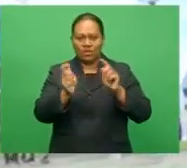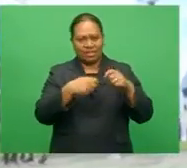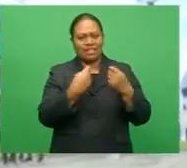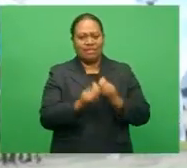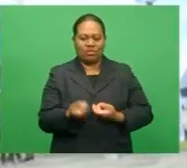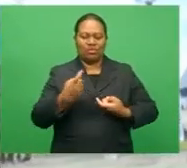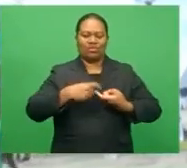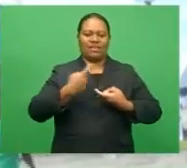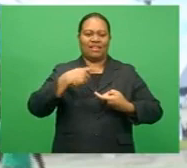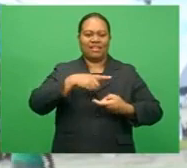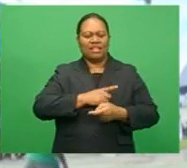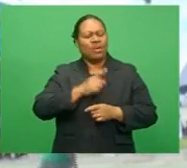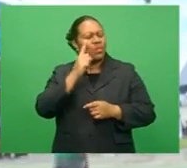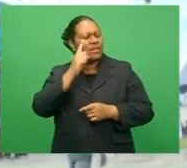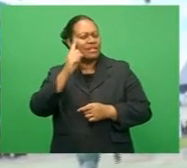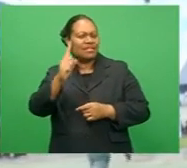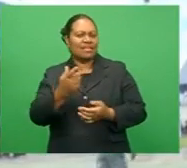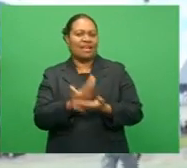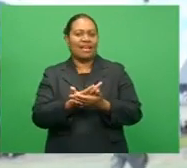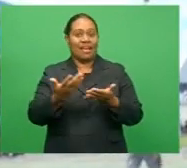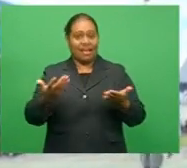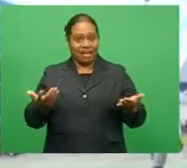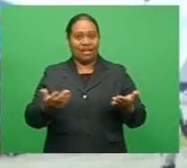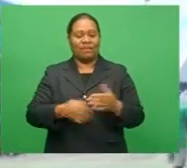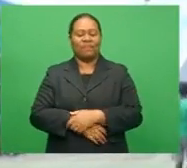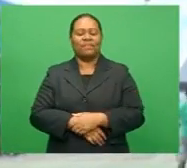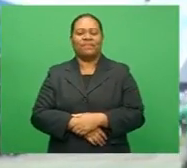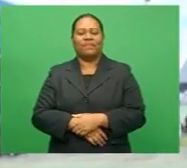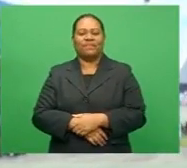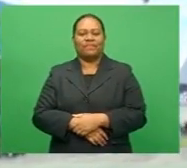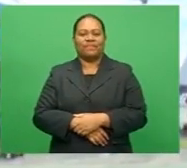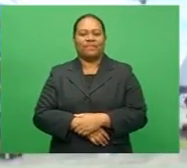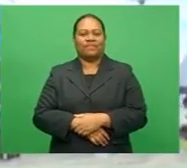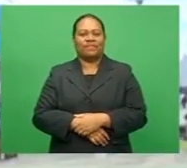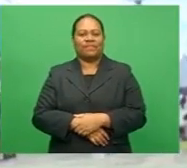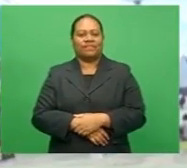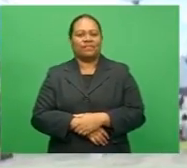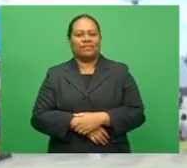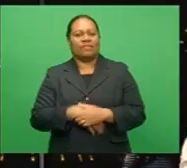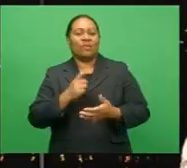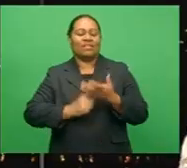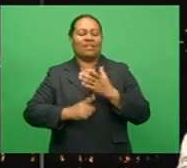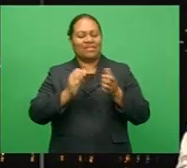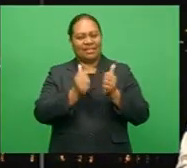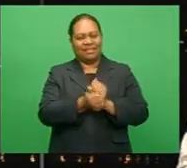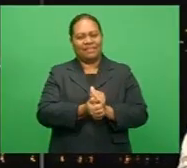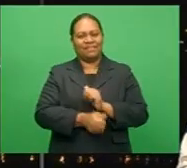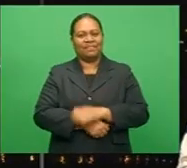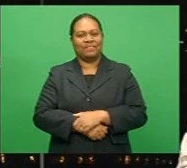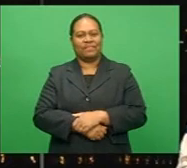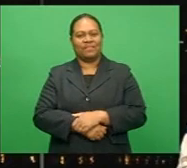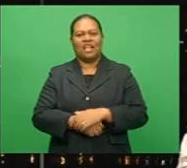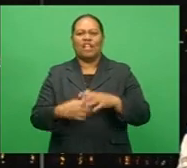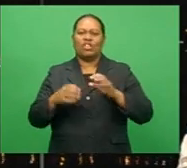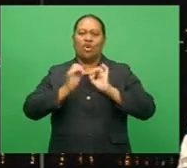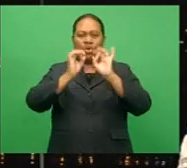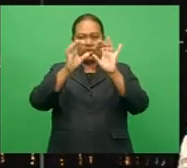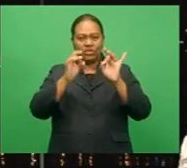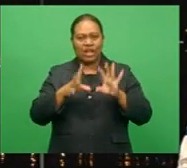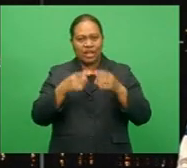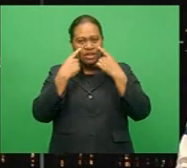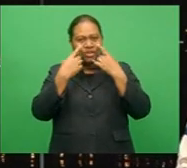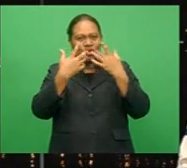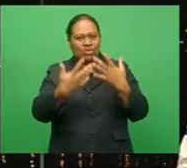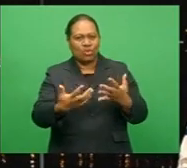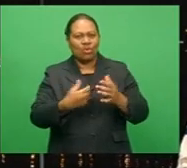to see how that will go on in terms of the games. The Wallabies have restored some